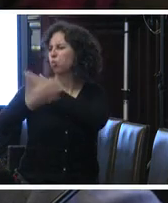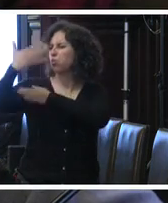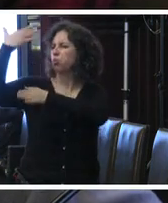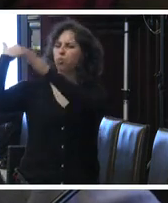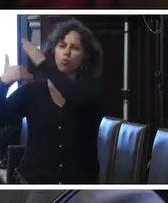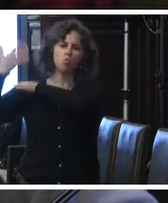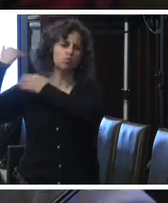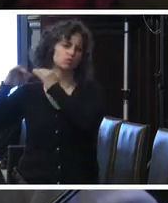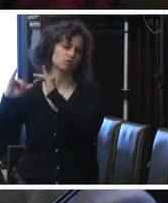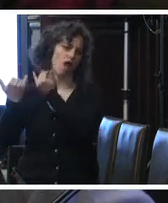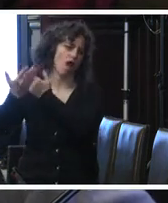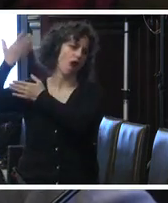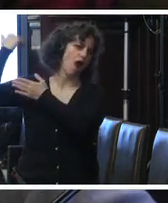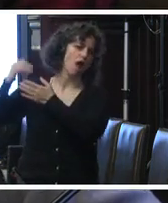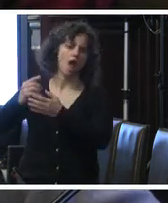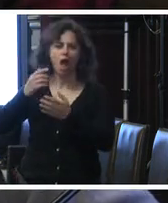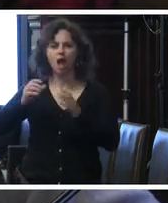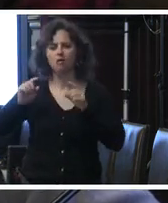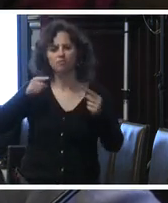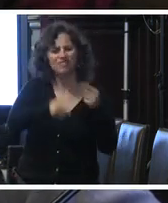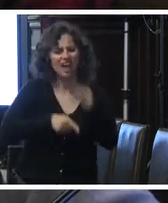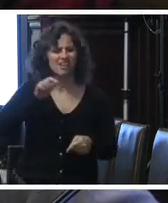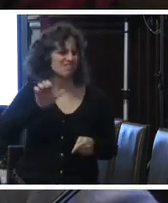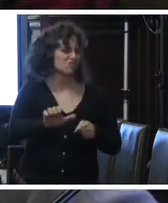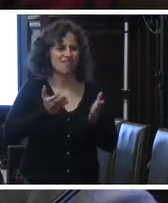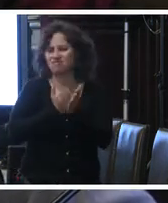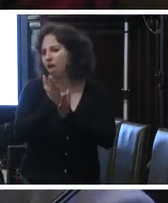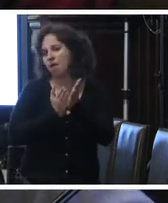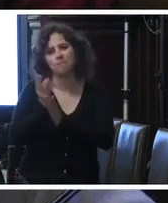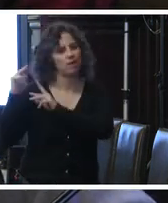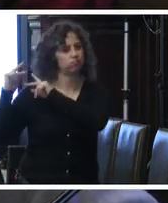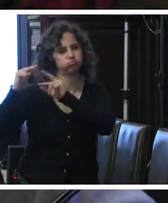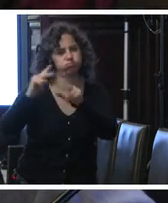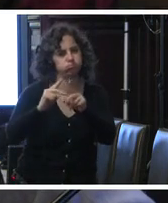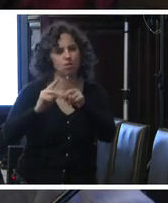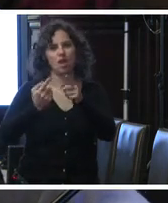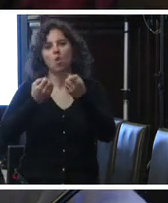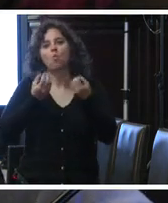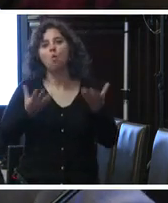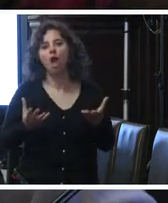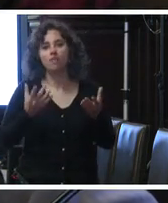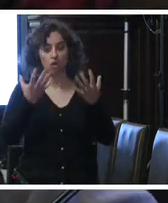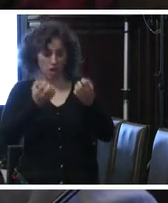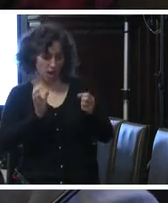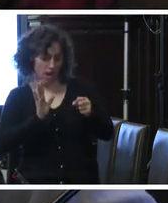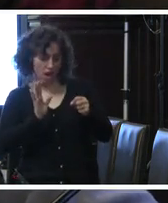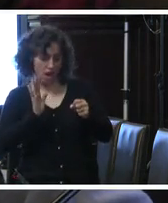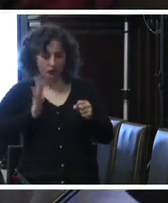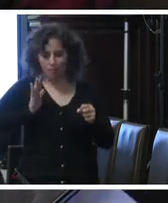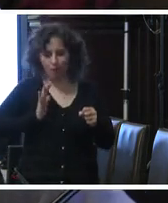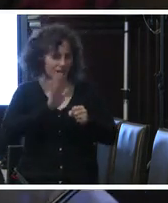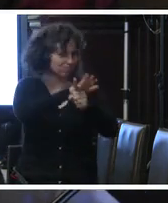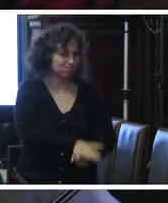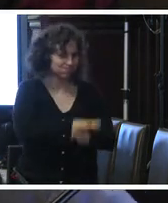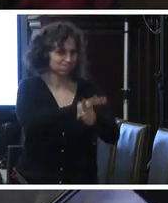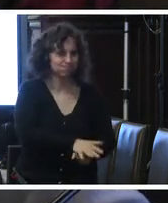sexual attacks has been the norm when they try to destroy what work you engage in